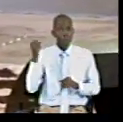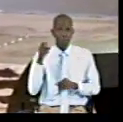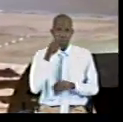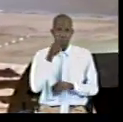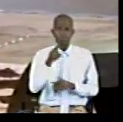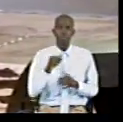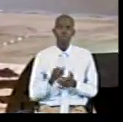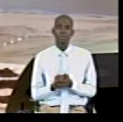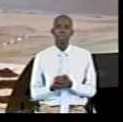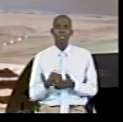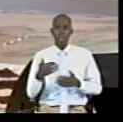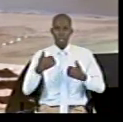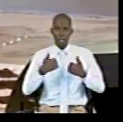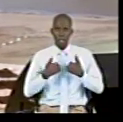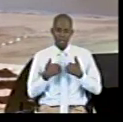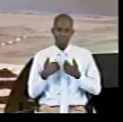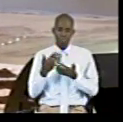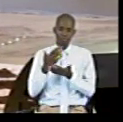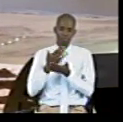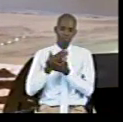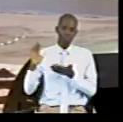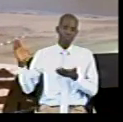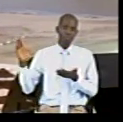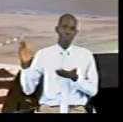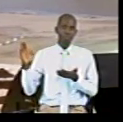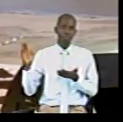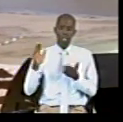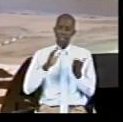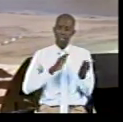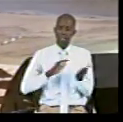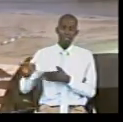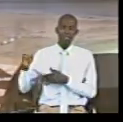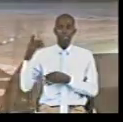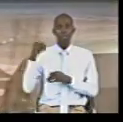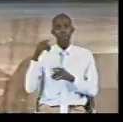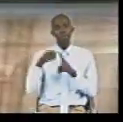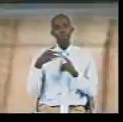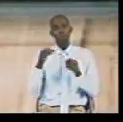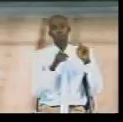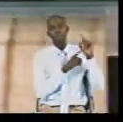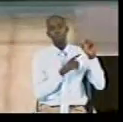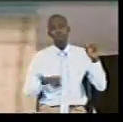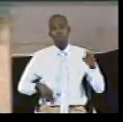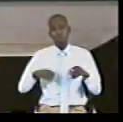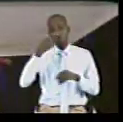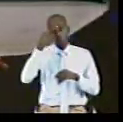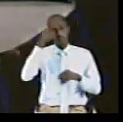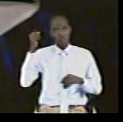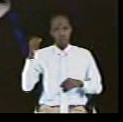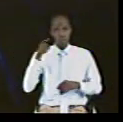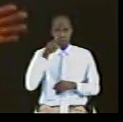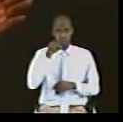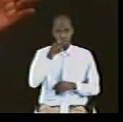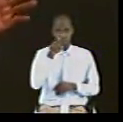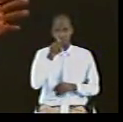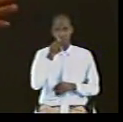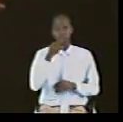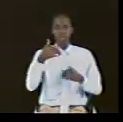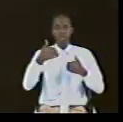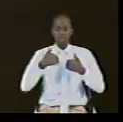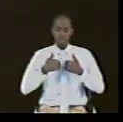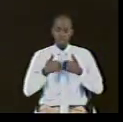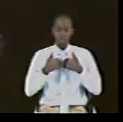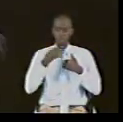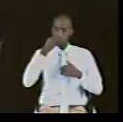hast rejected the word of the Lord." Because thou hast rejected